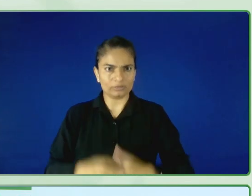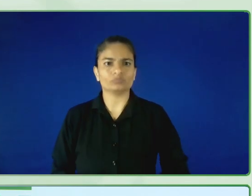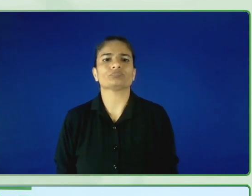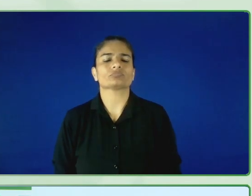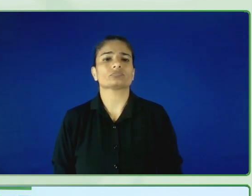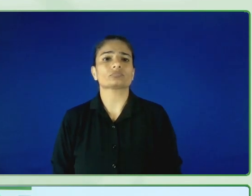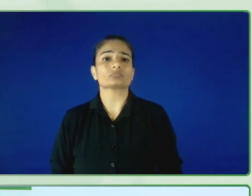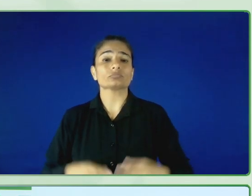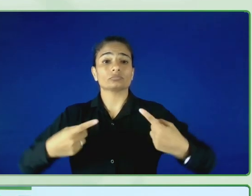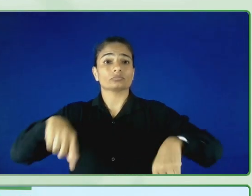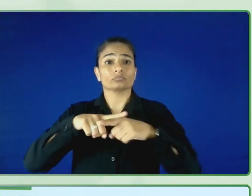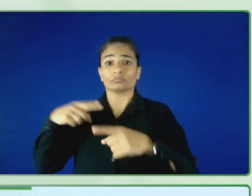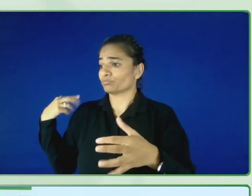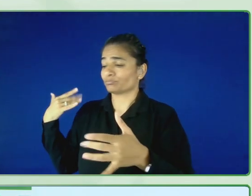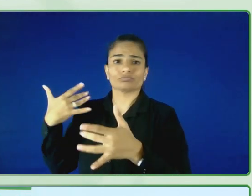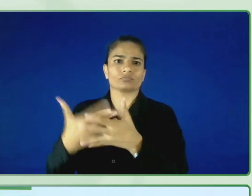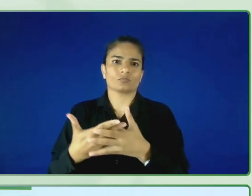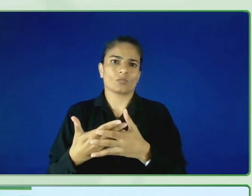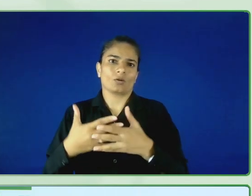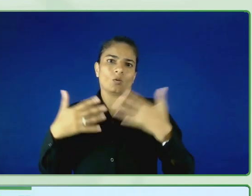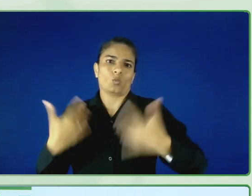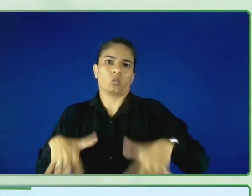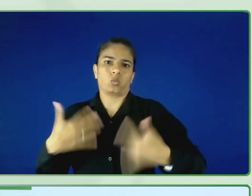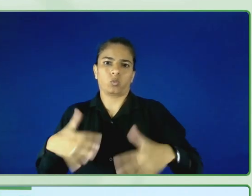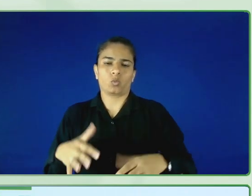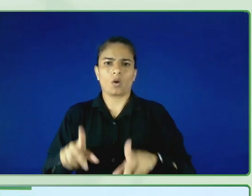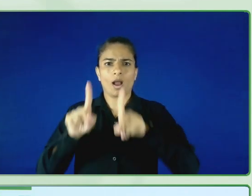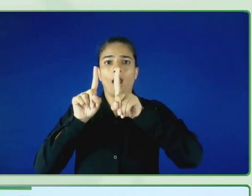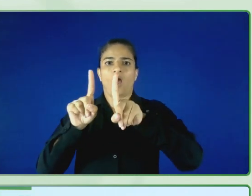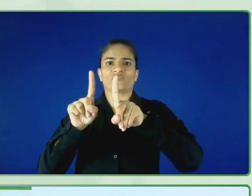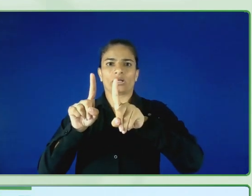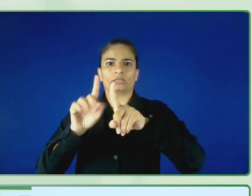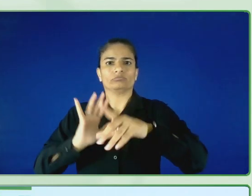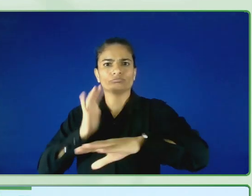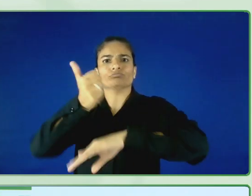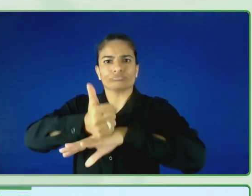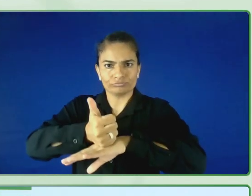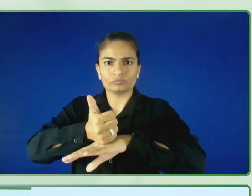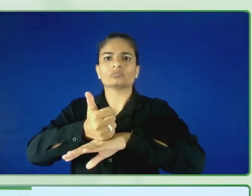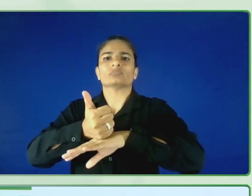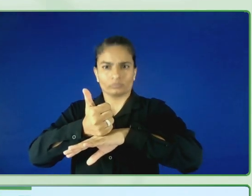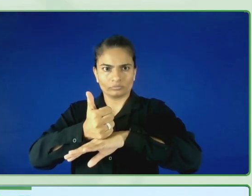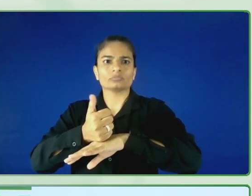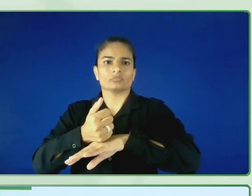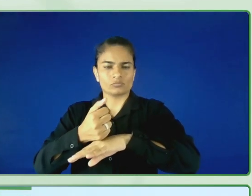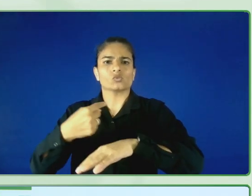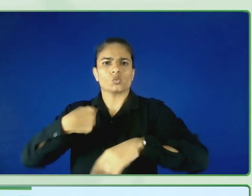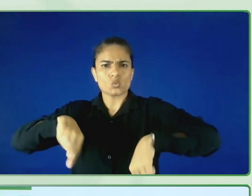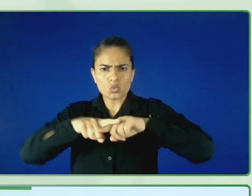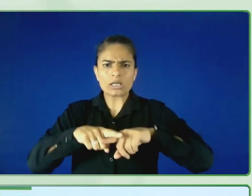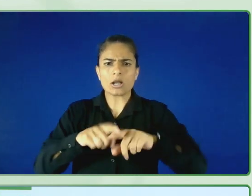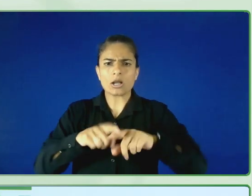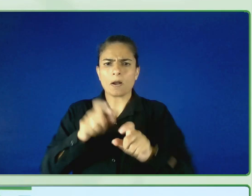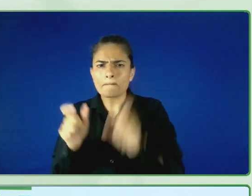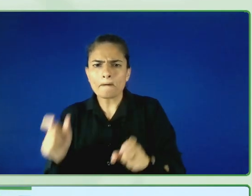people. And so far, more than 150,000 lives have been touched and counting as we speak. What we have realized is